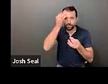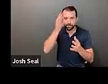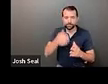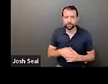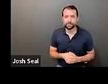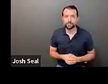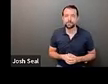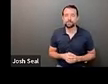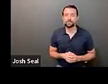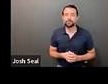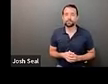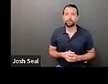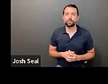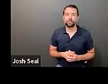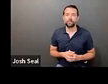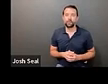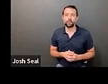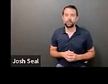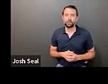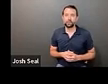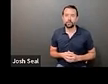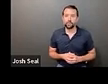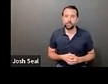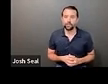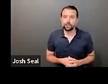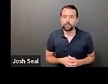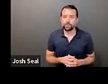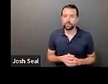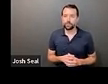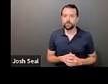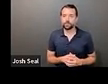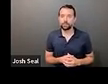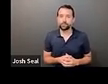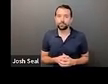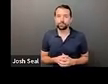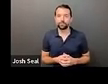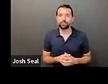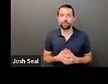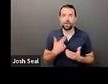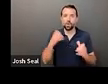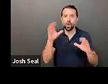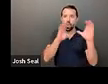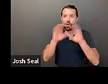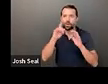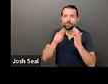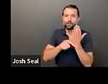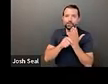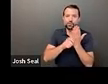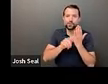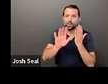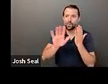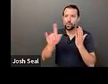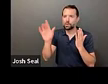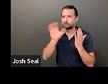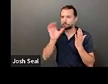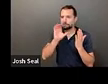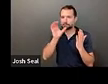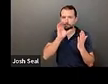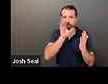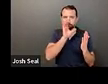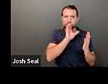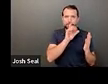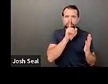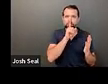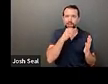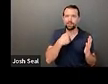possible so that you didn't have to, all right, where's my procedural manual? Where's my this? Where's my that? So that you could just sort of pull one thing and have as much in one place